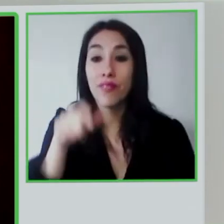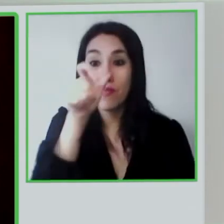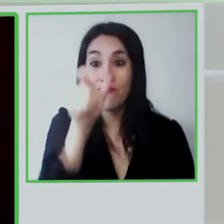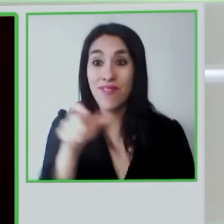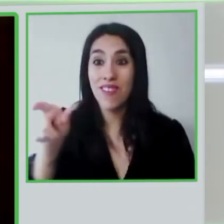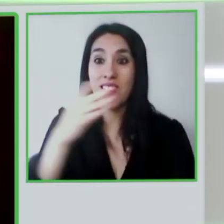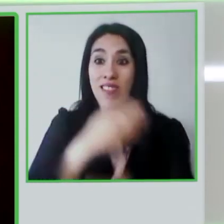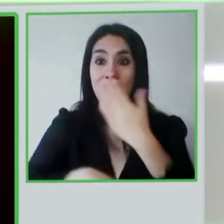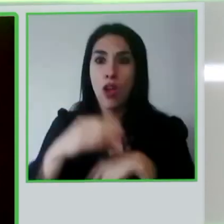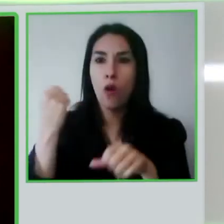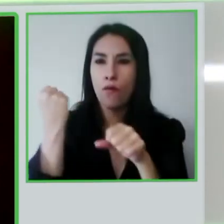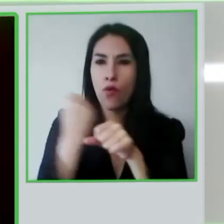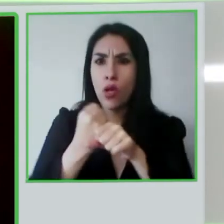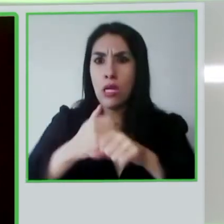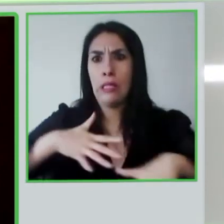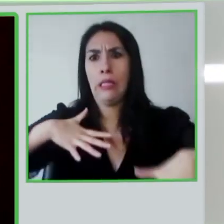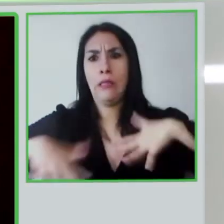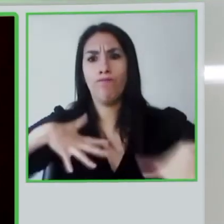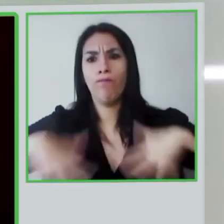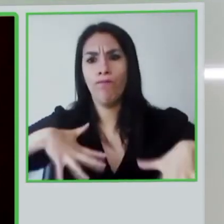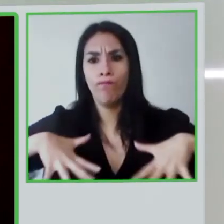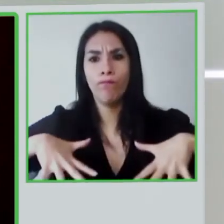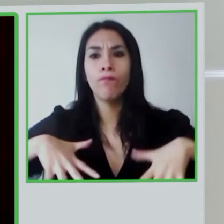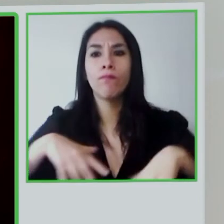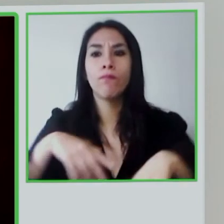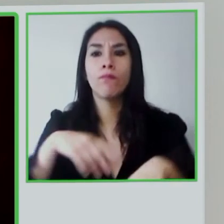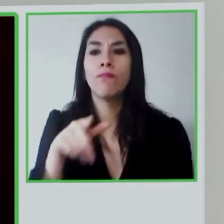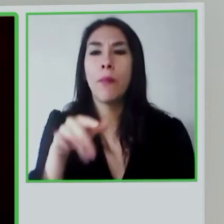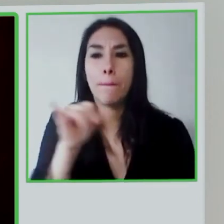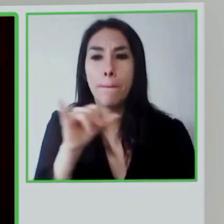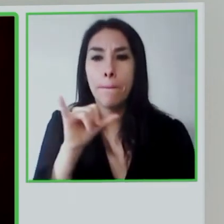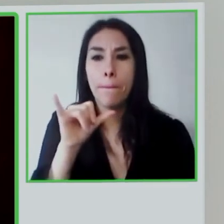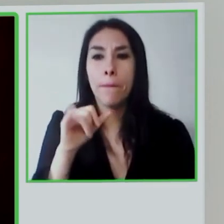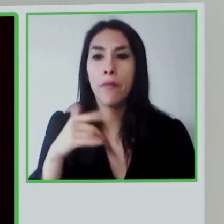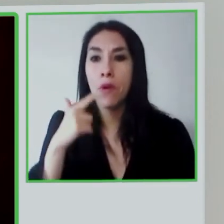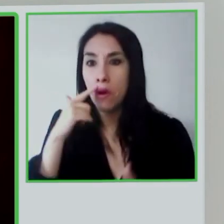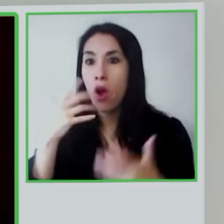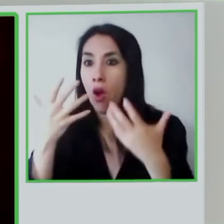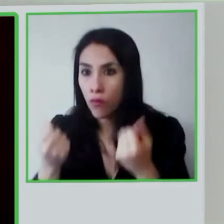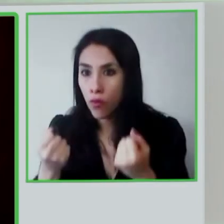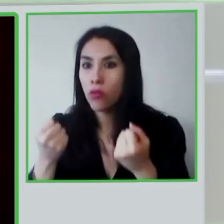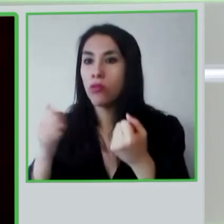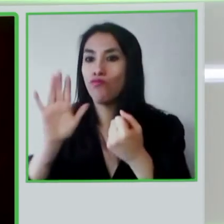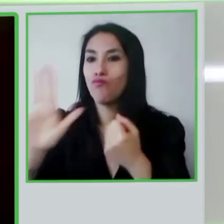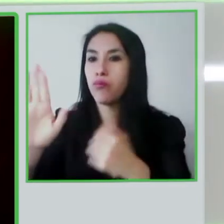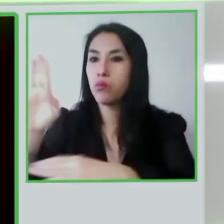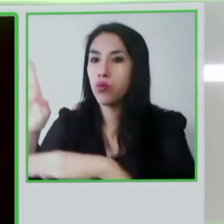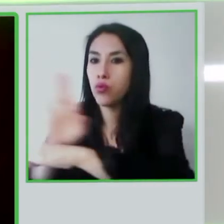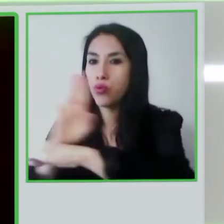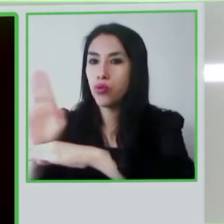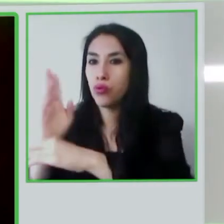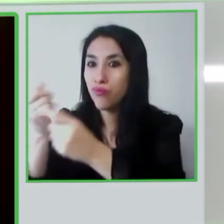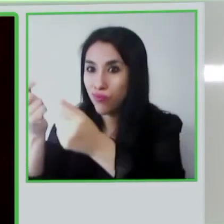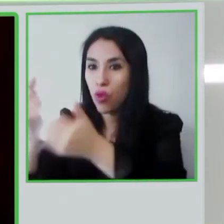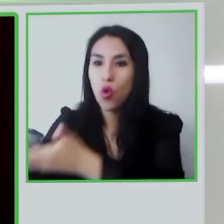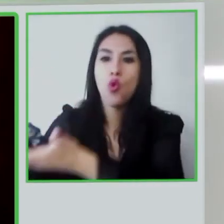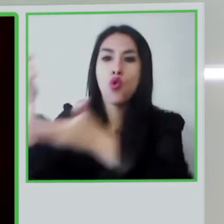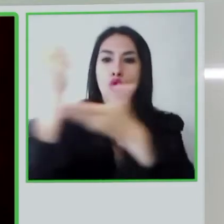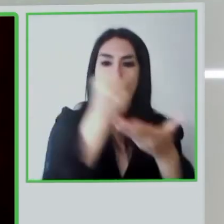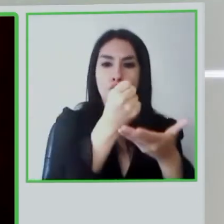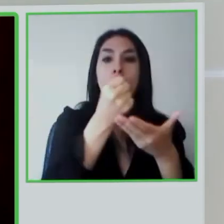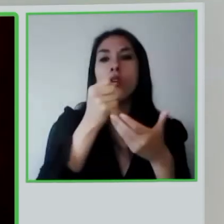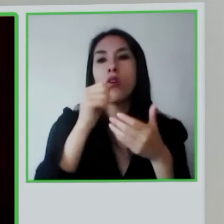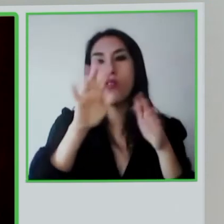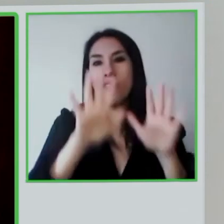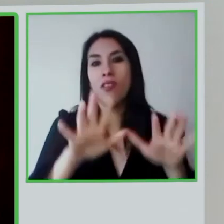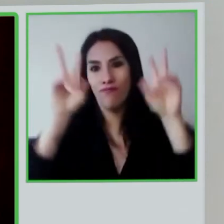done by thousands of employees that have disabilities, and they are contributing economically in the workplace. Leaders,